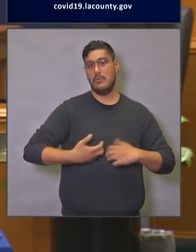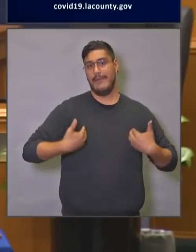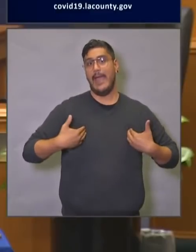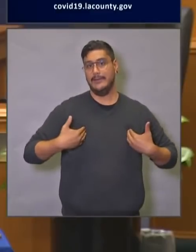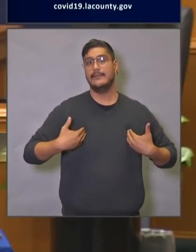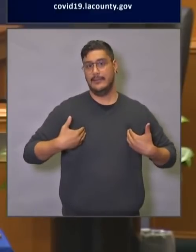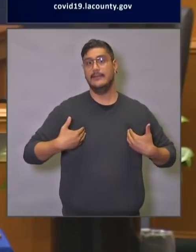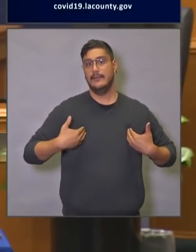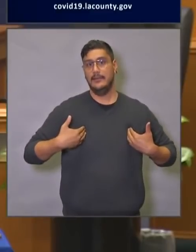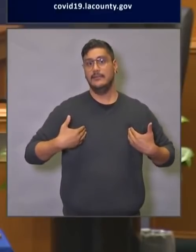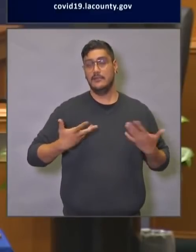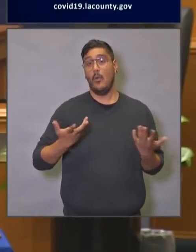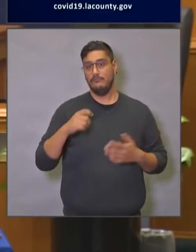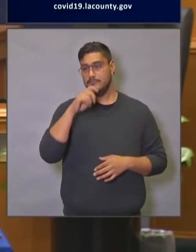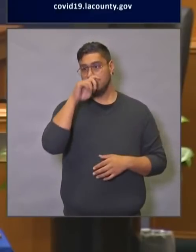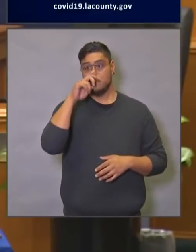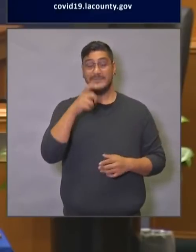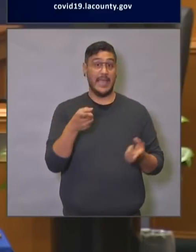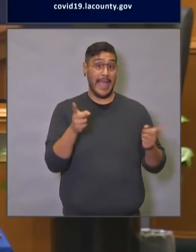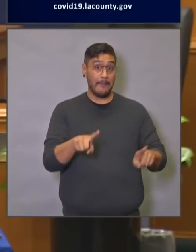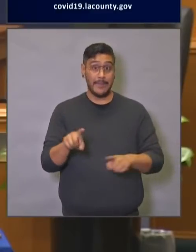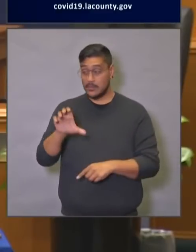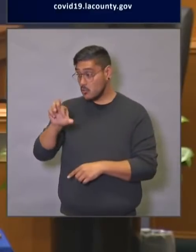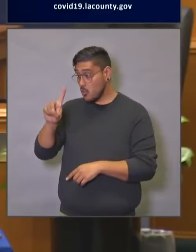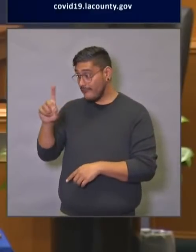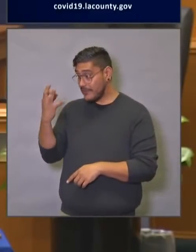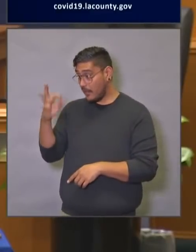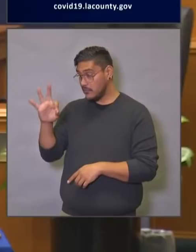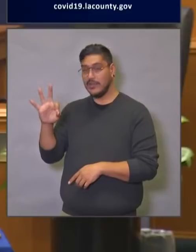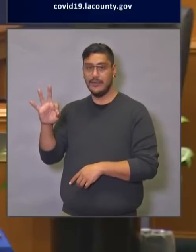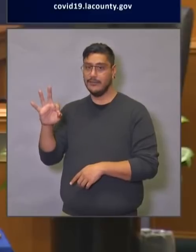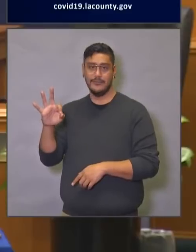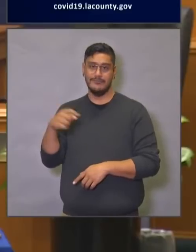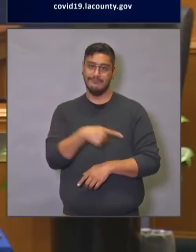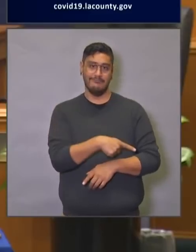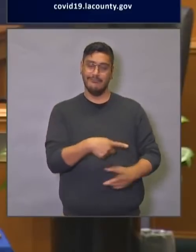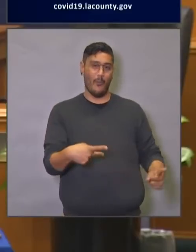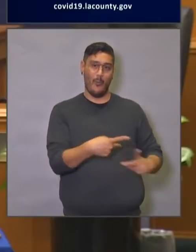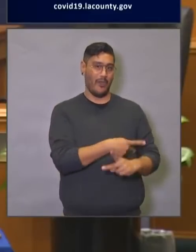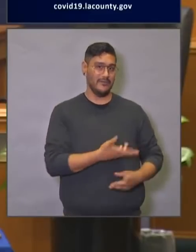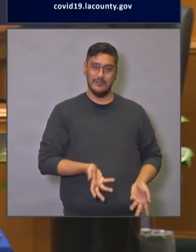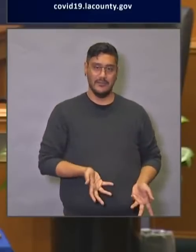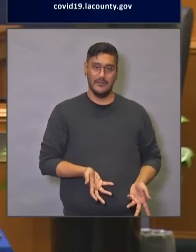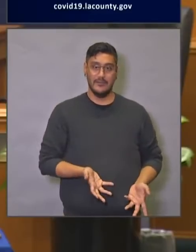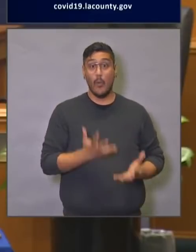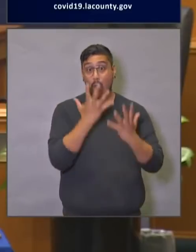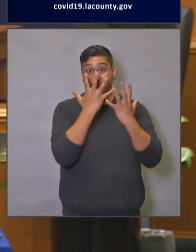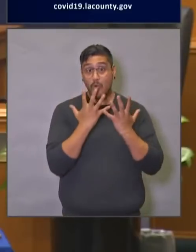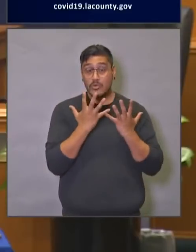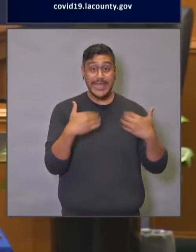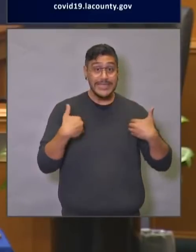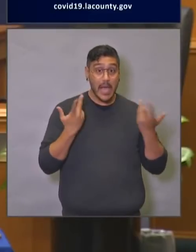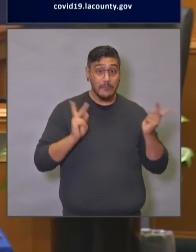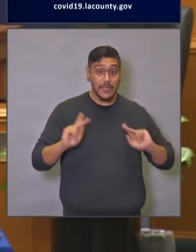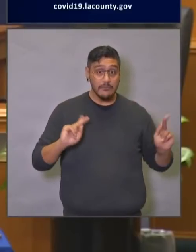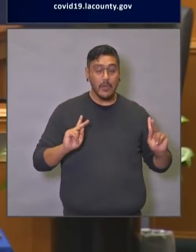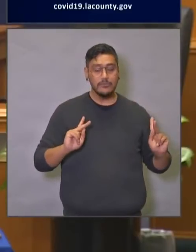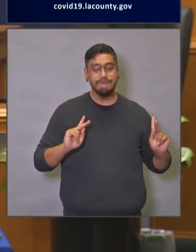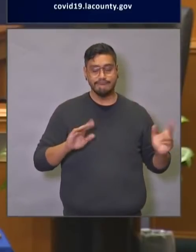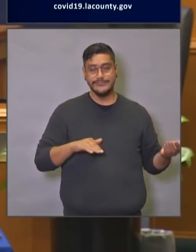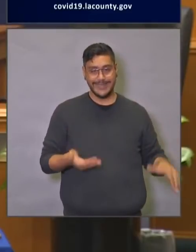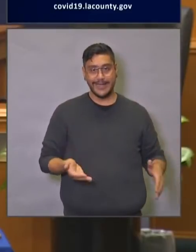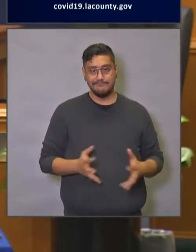and result, again, in a devastating illness, and unfortunately for some people, even young people, it results in death.